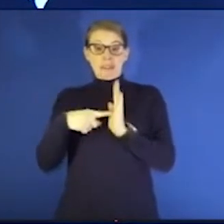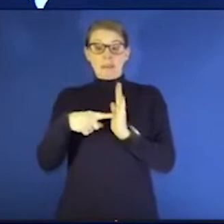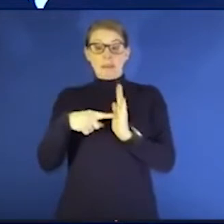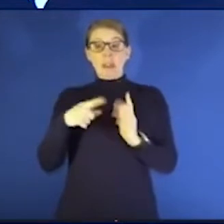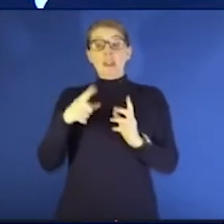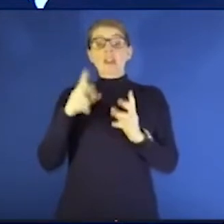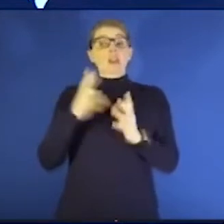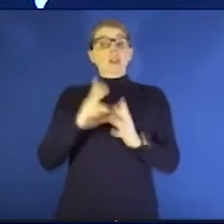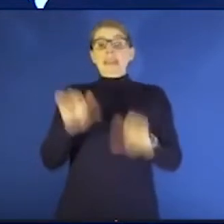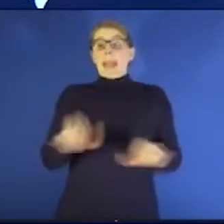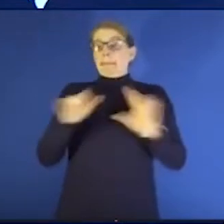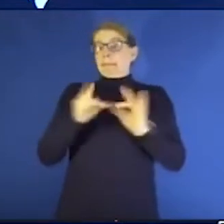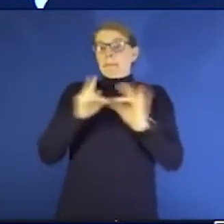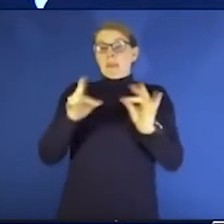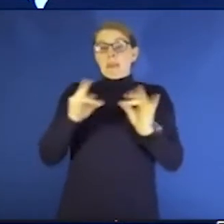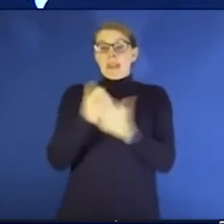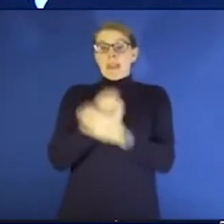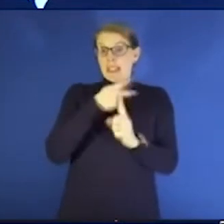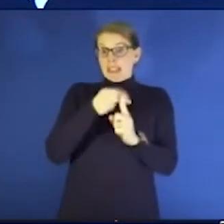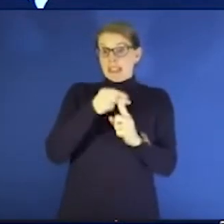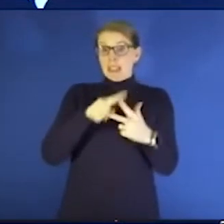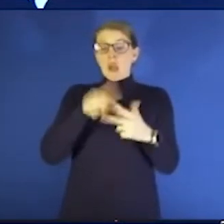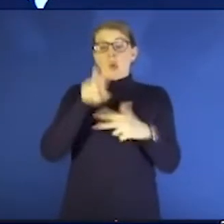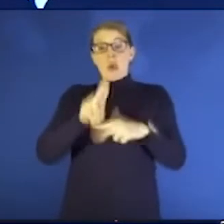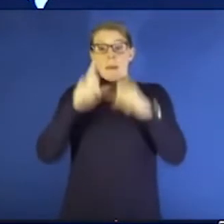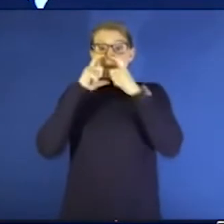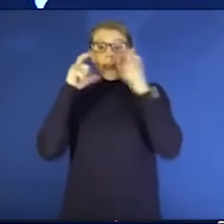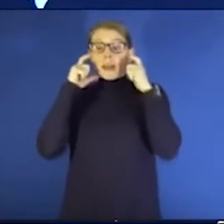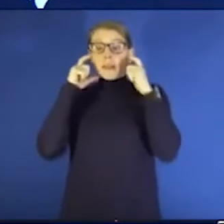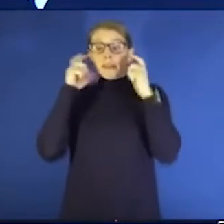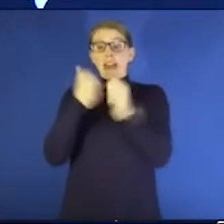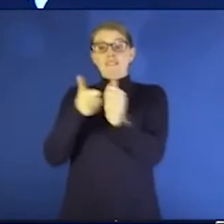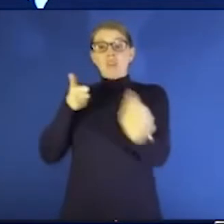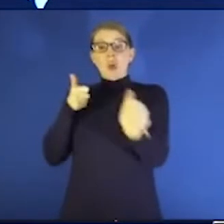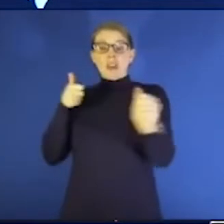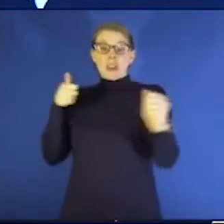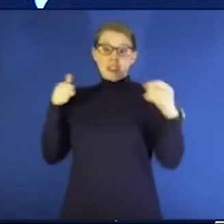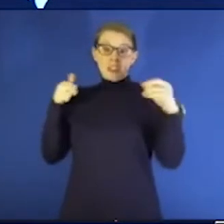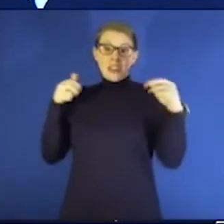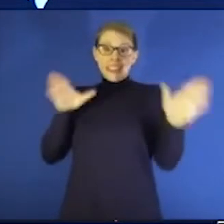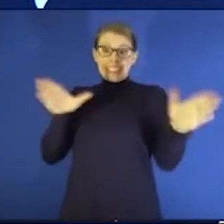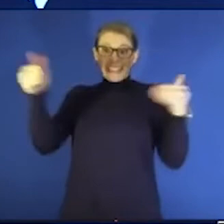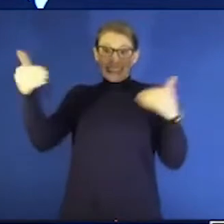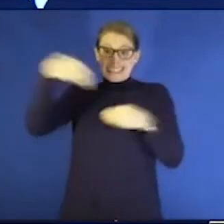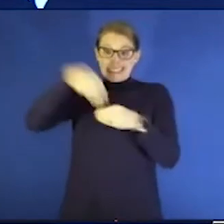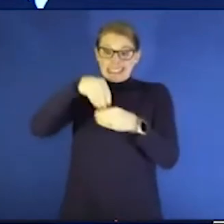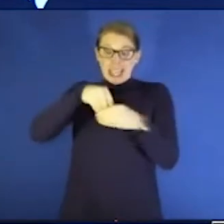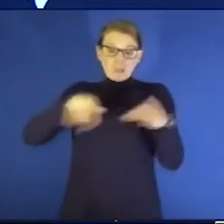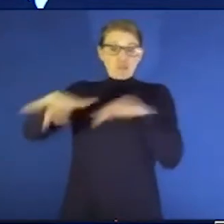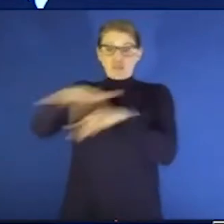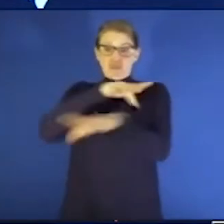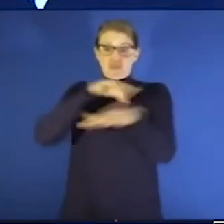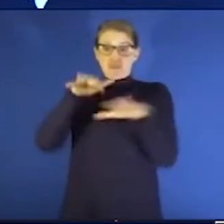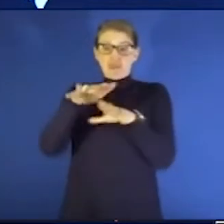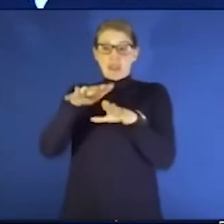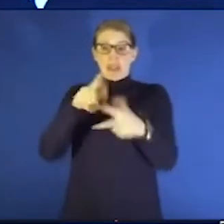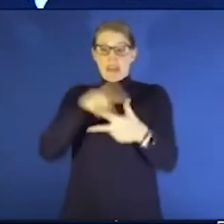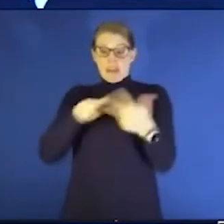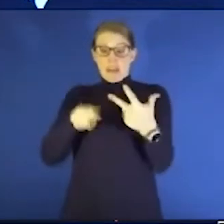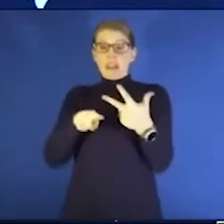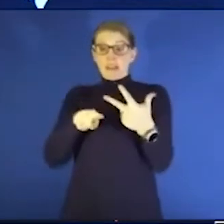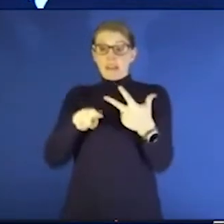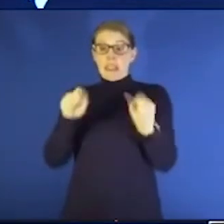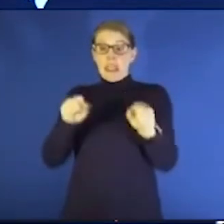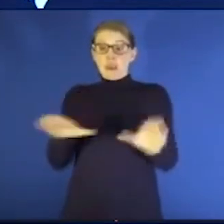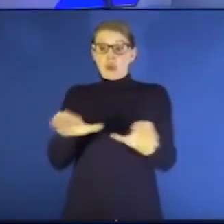right? Wear a mask, and avoid crowded indoor places without a mask. If you do those 3 things, you really can stay very safe,